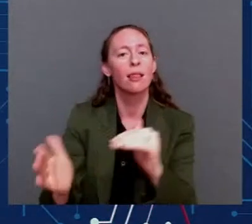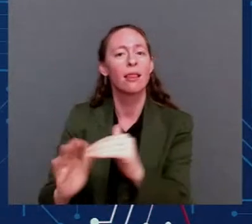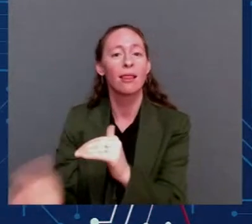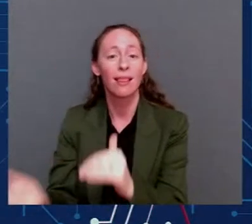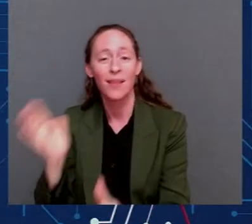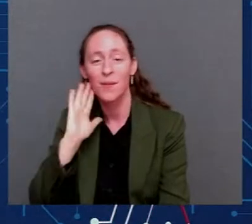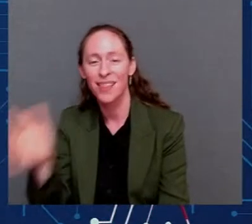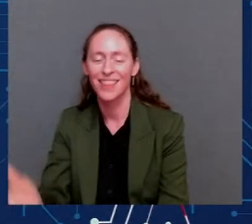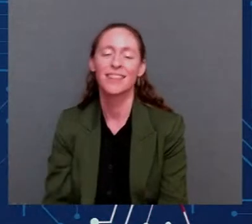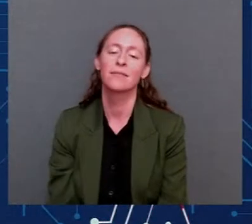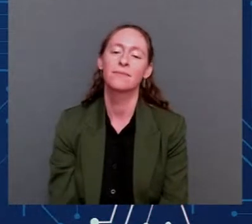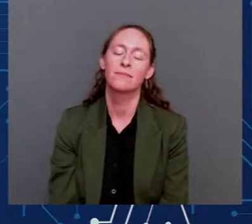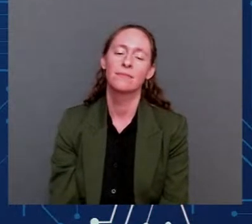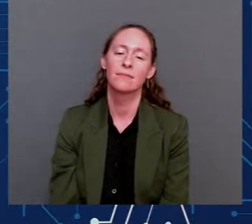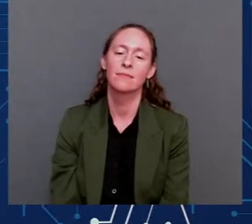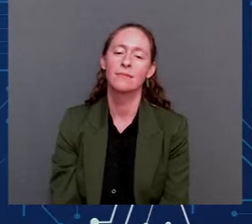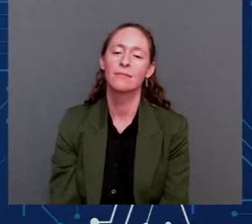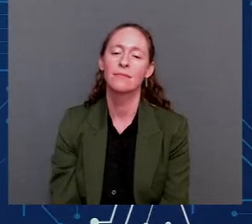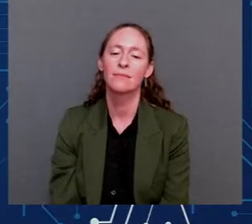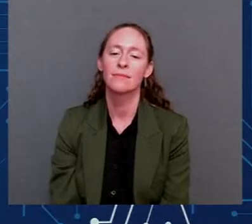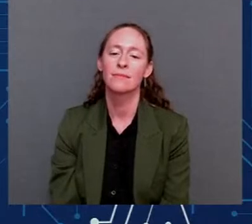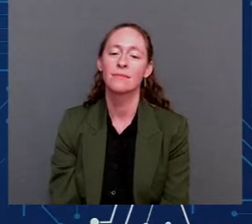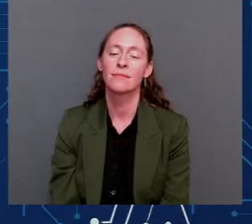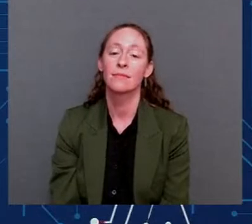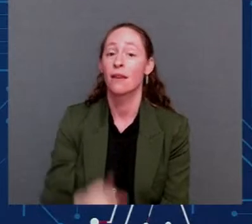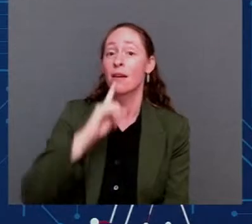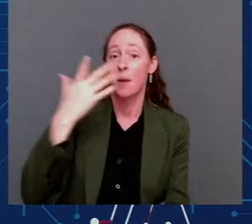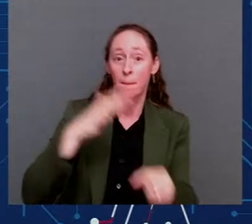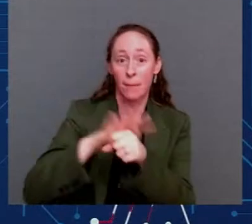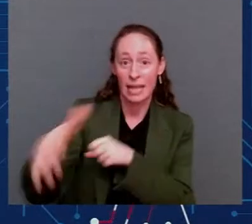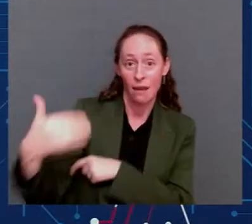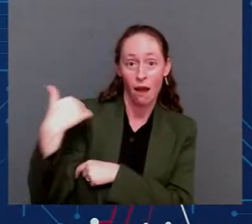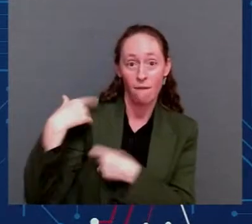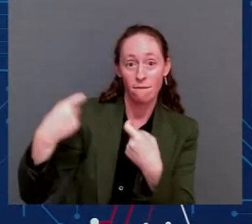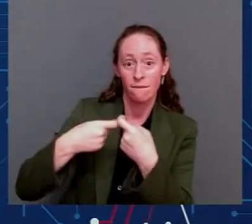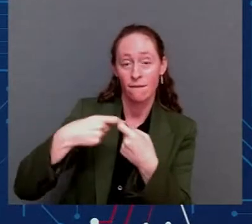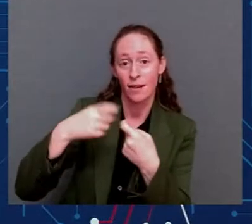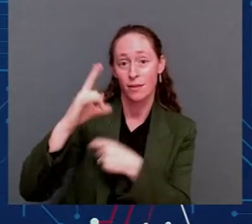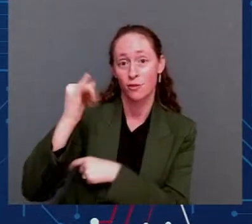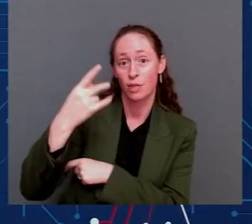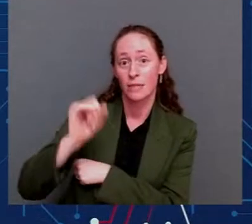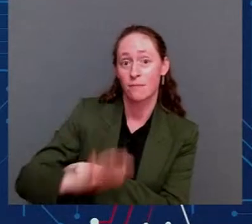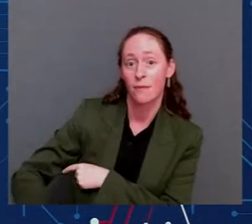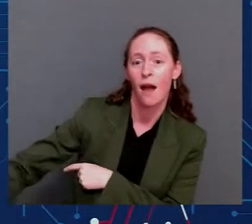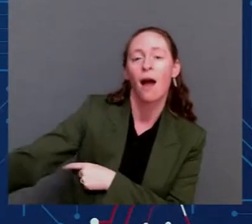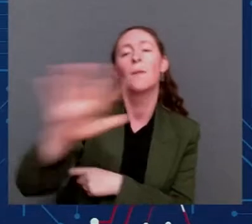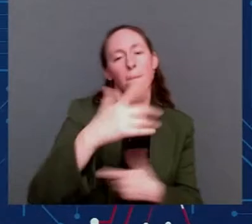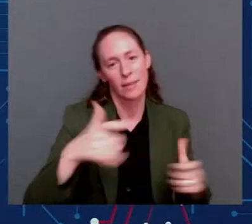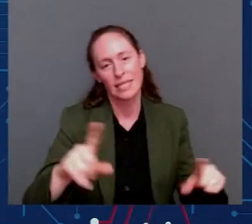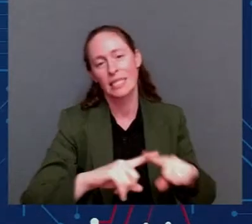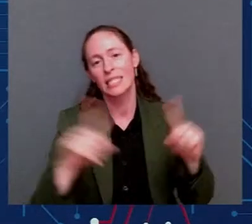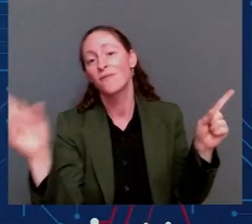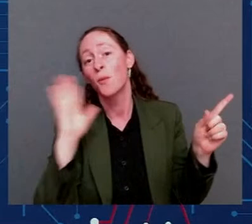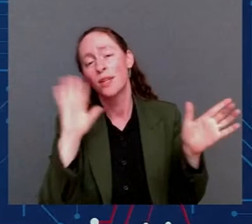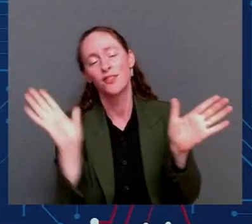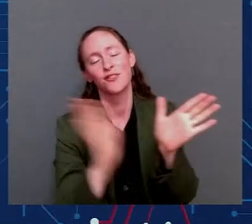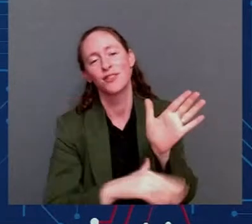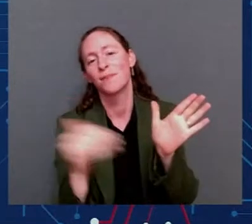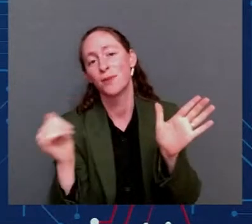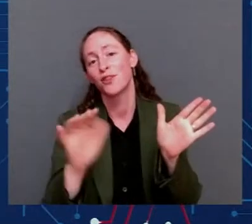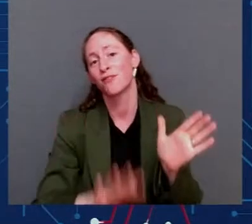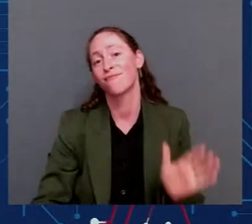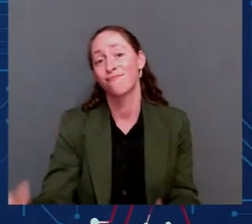those costs. One of my top priorities in Congress has been dealing with the semiconductor chip shortage because it's really an issue of